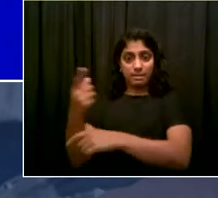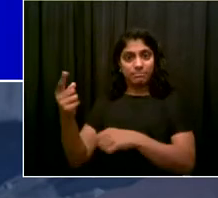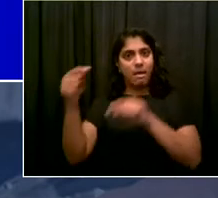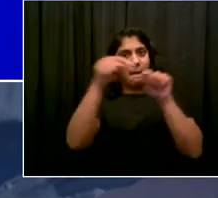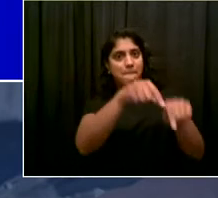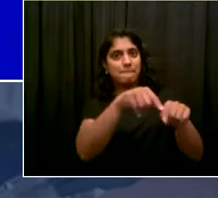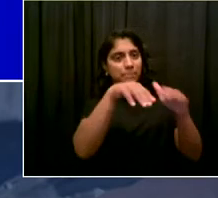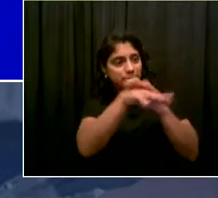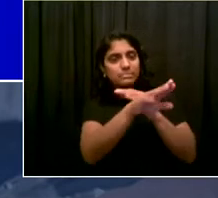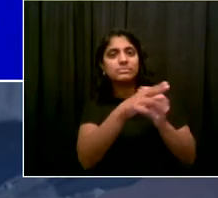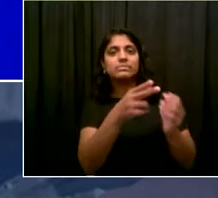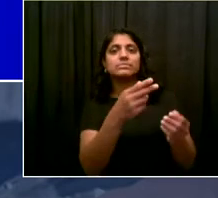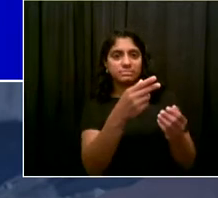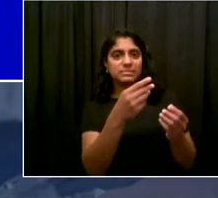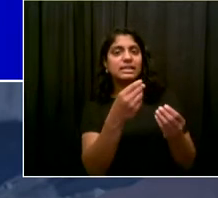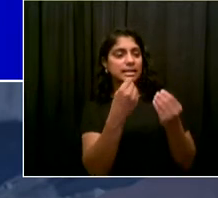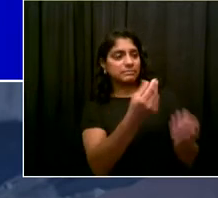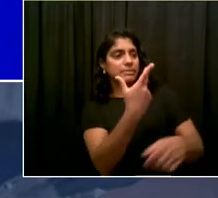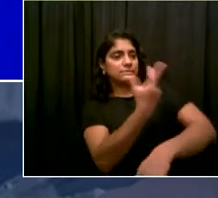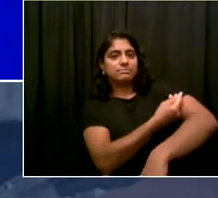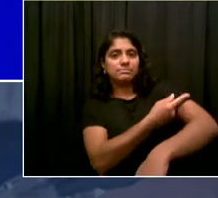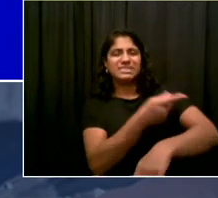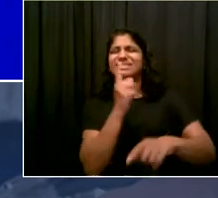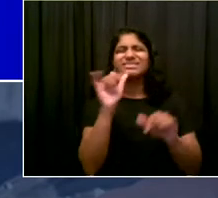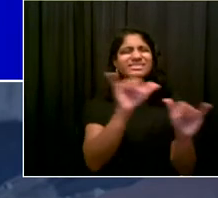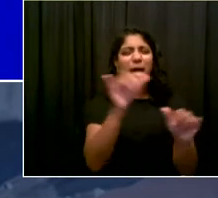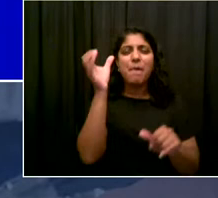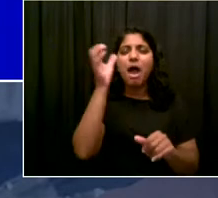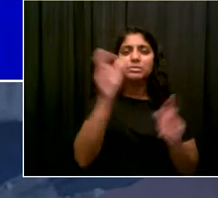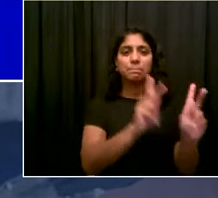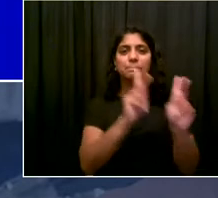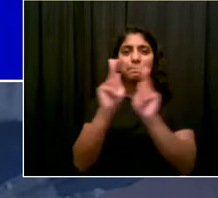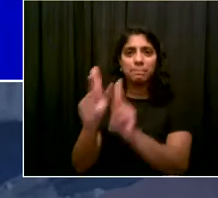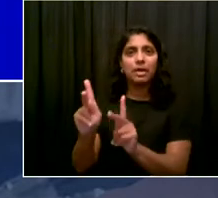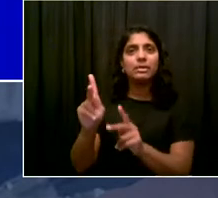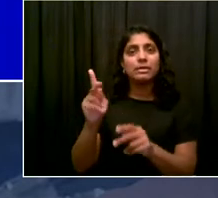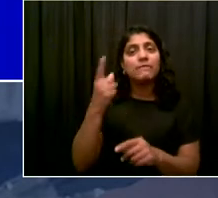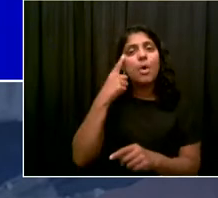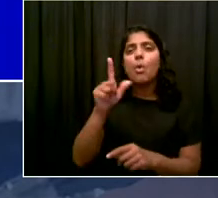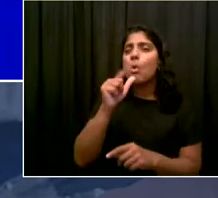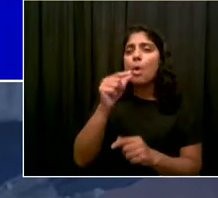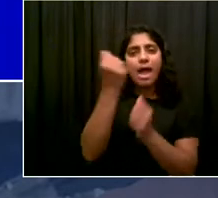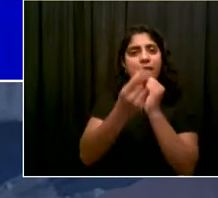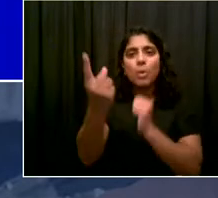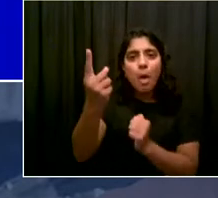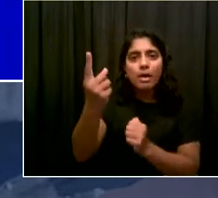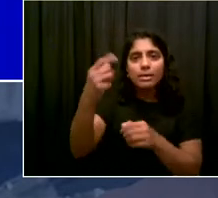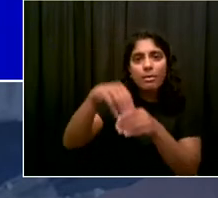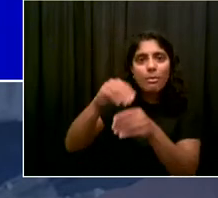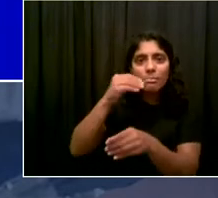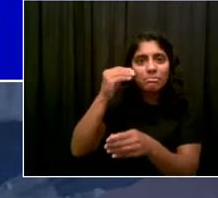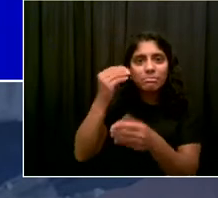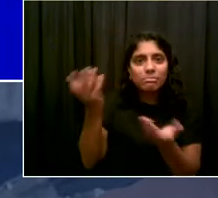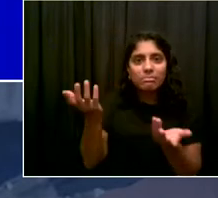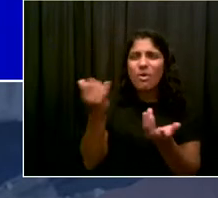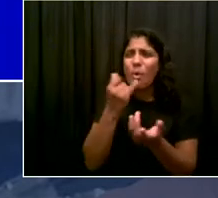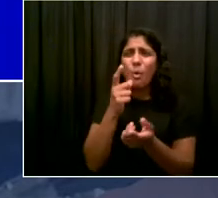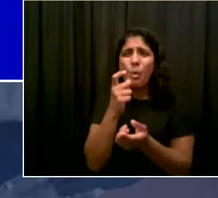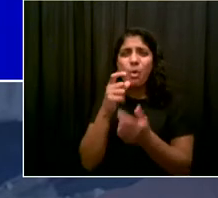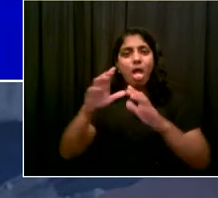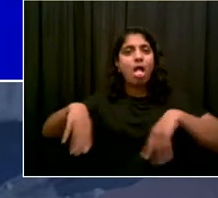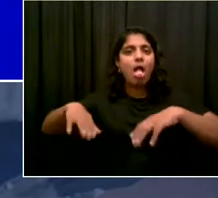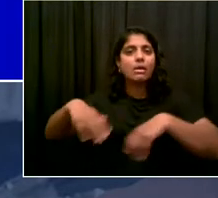to everyone who was a part of that very successful effort. We're going to take the same kind of approach and now apply it to a bigger in-home vaccine effort. Anyone